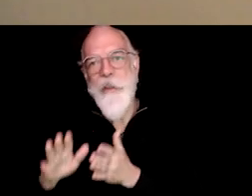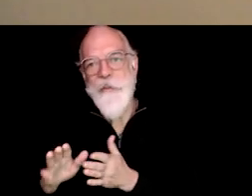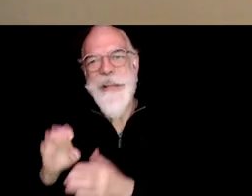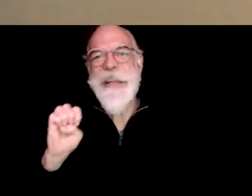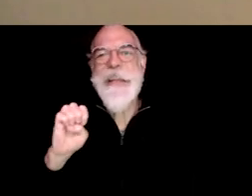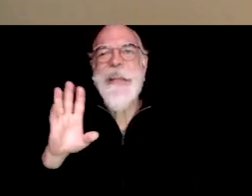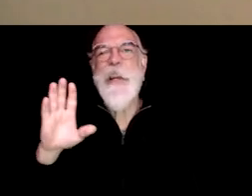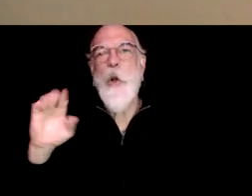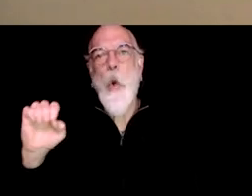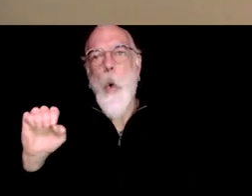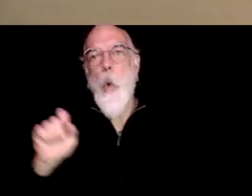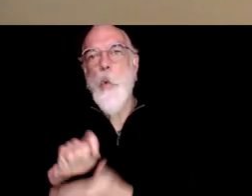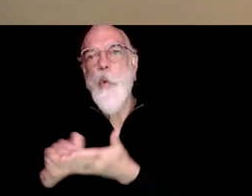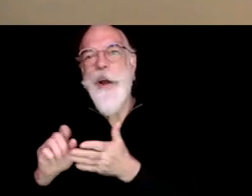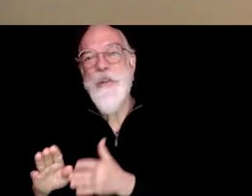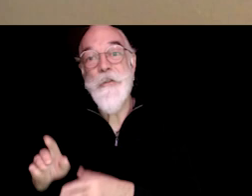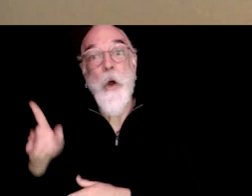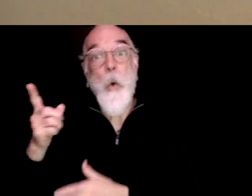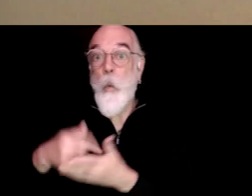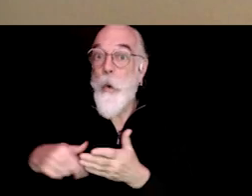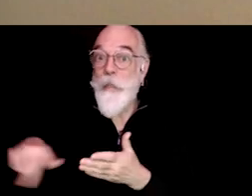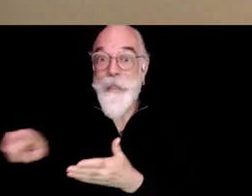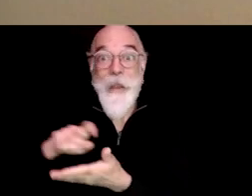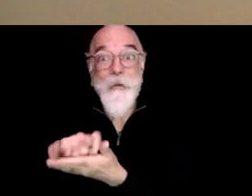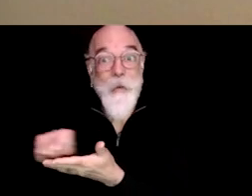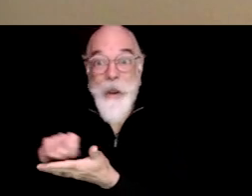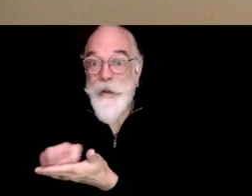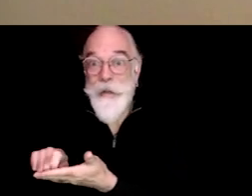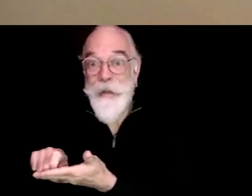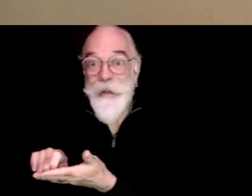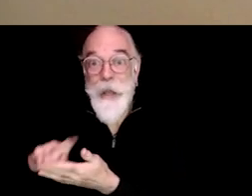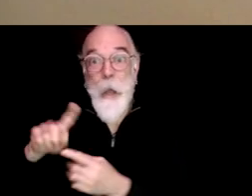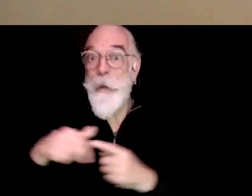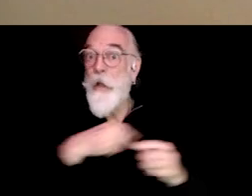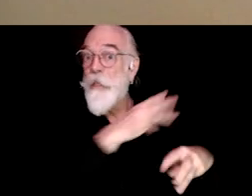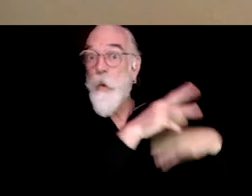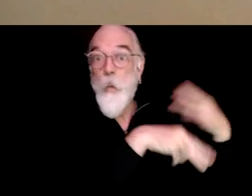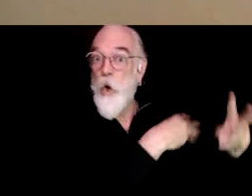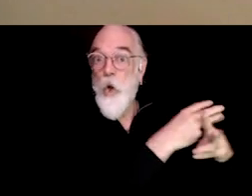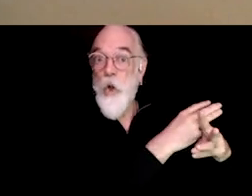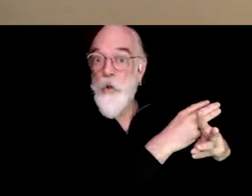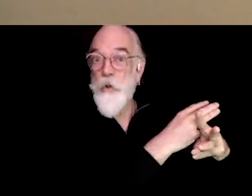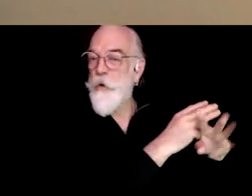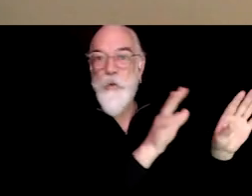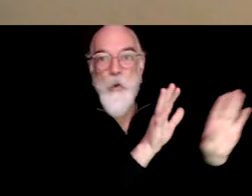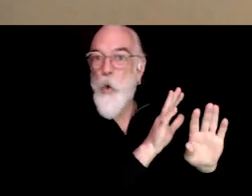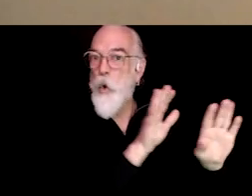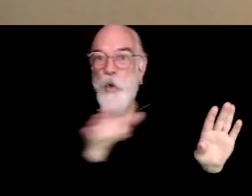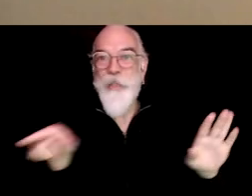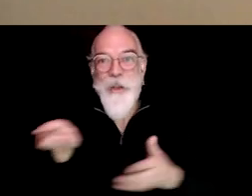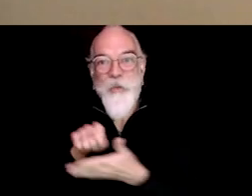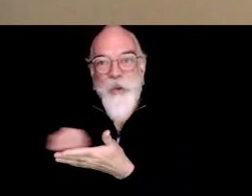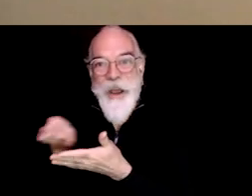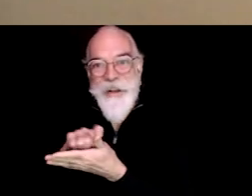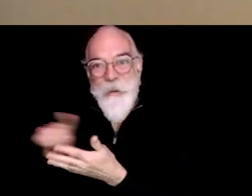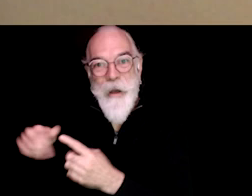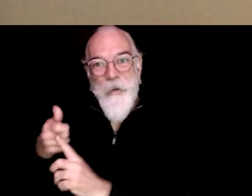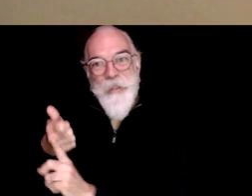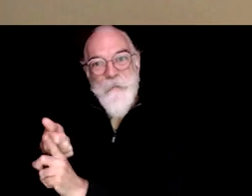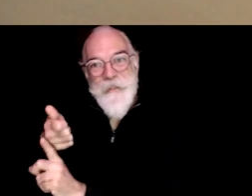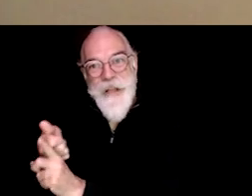eco-writers, is that the things they're writing is really about themselves, not about the world around